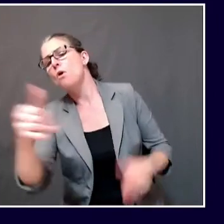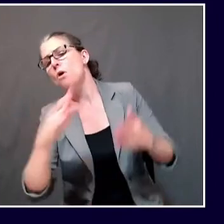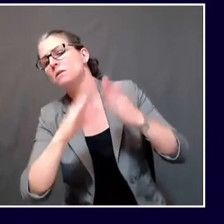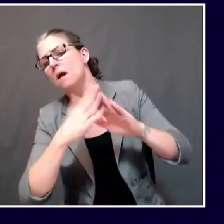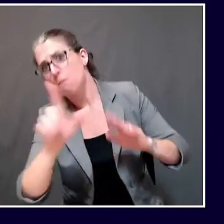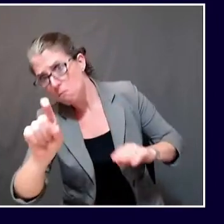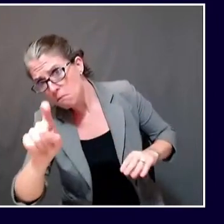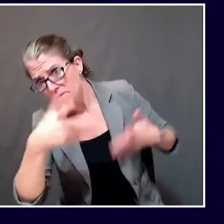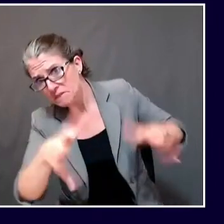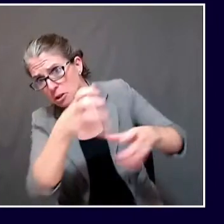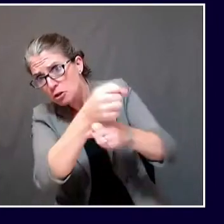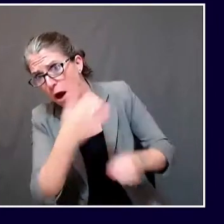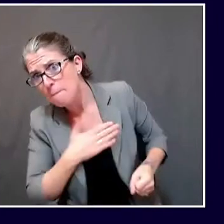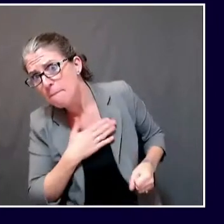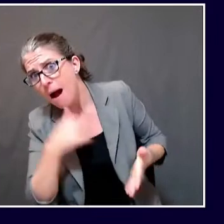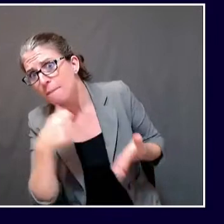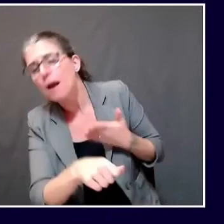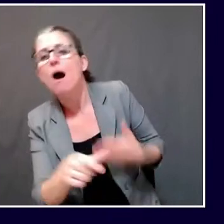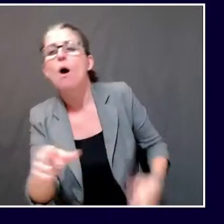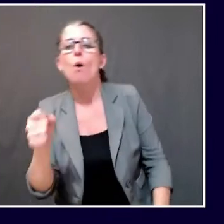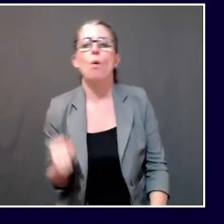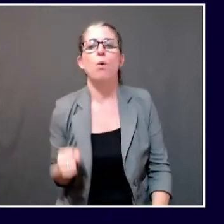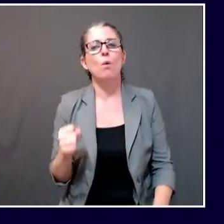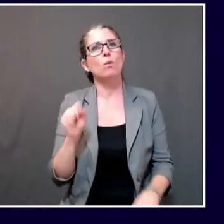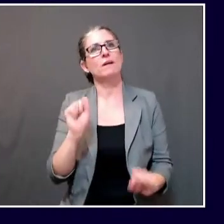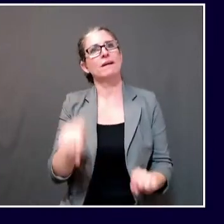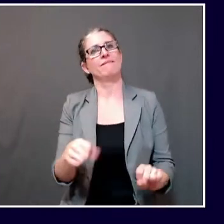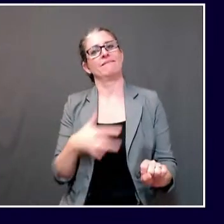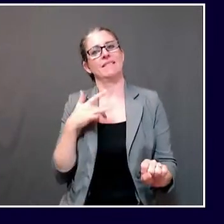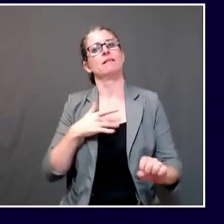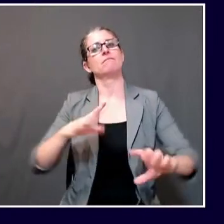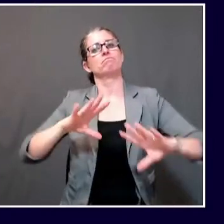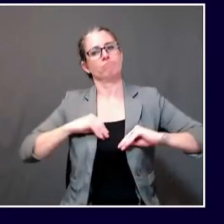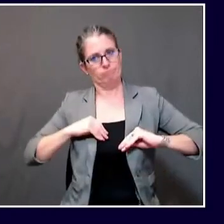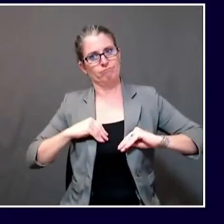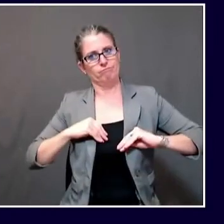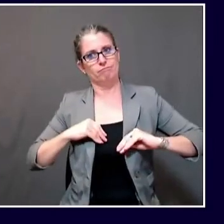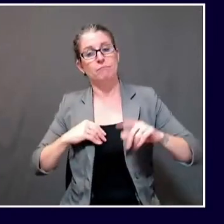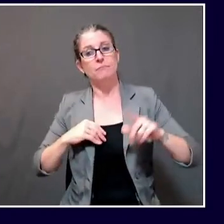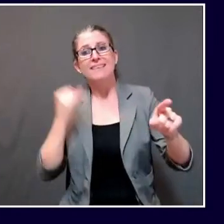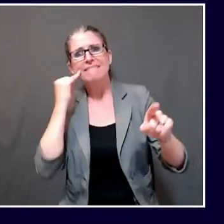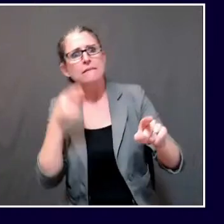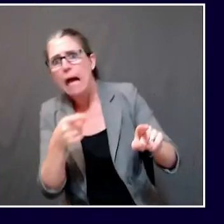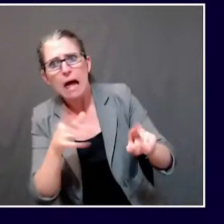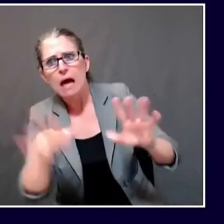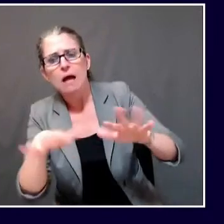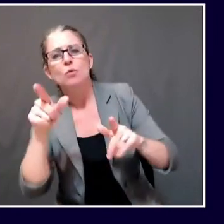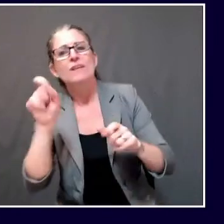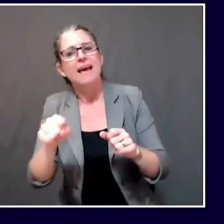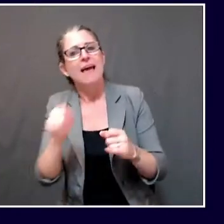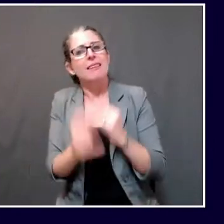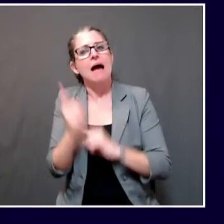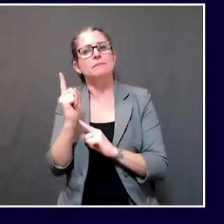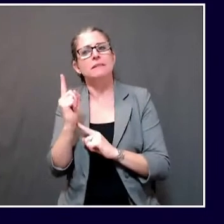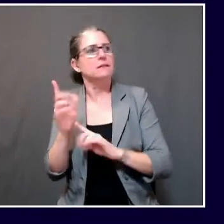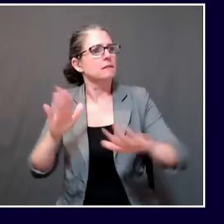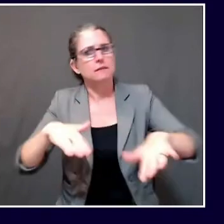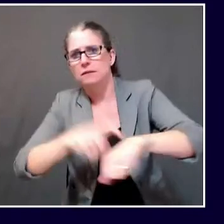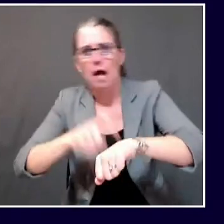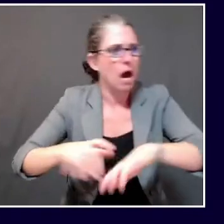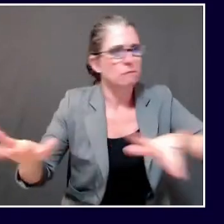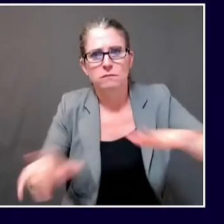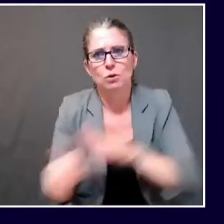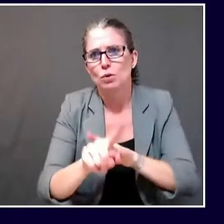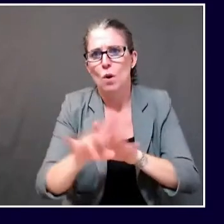sos.office@maine.gov. One of the things that I want to emphasize in this process is that we worked for 3 months before the primary with Dr. Shaw and